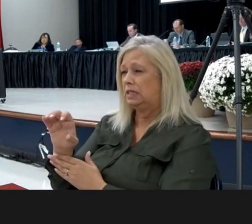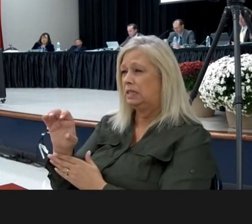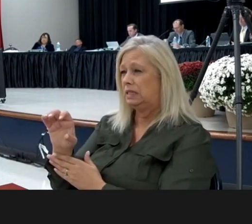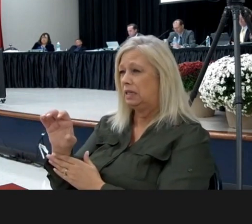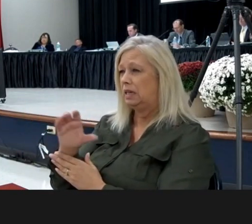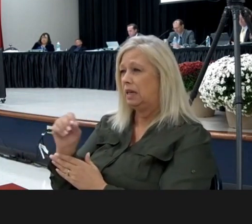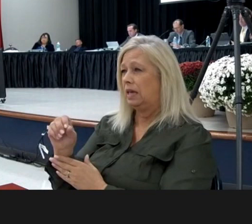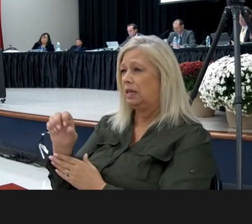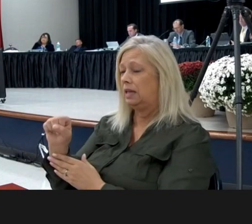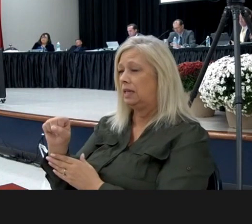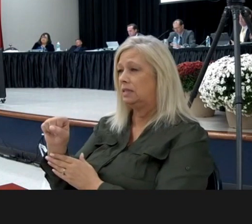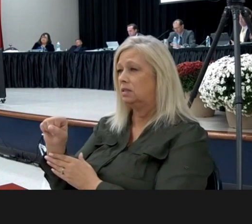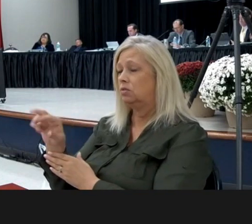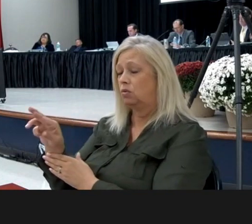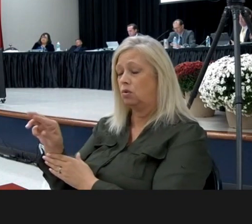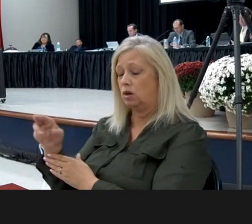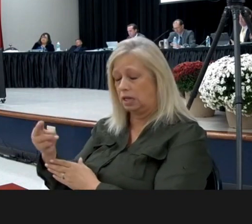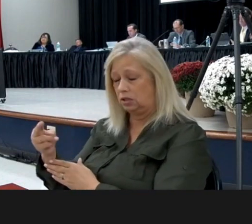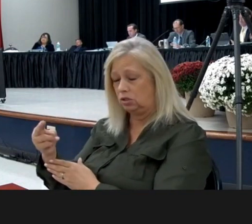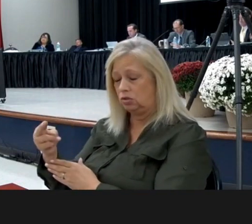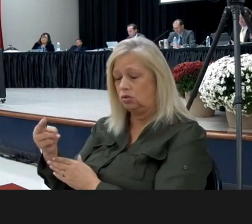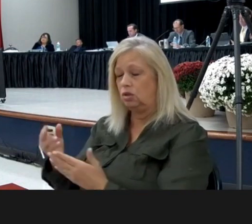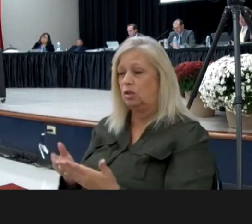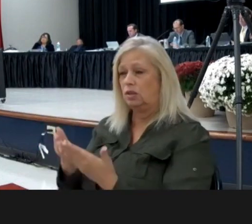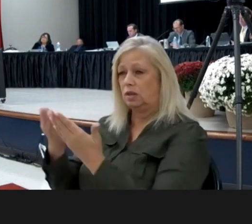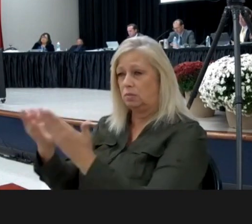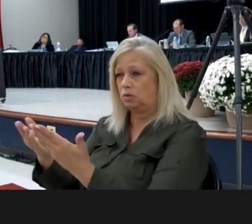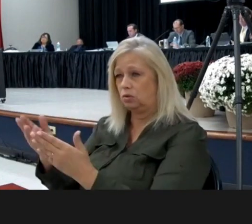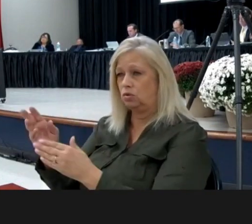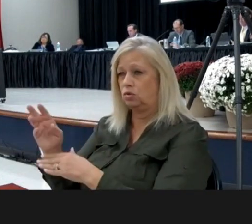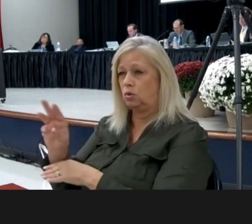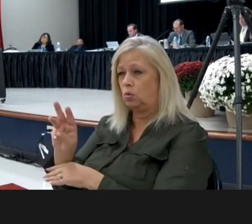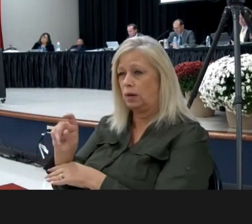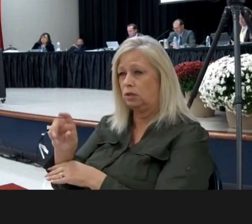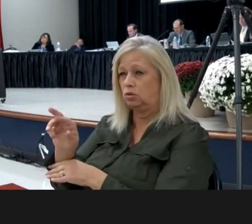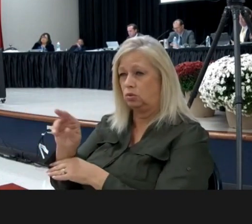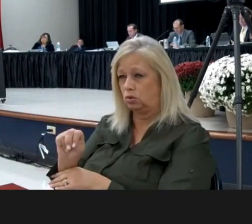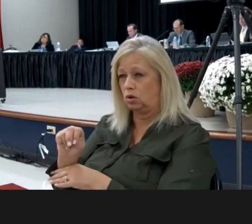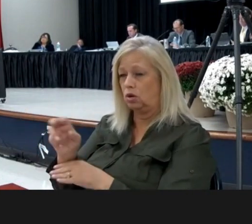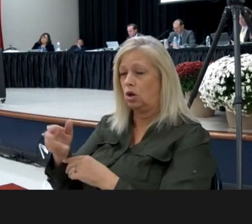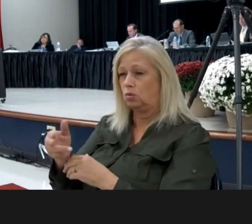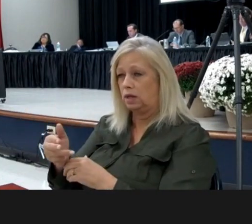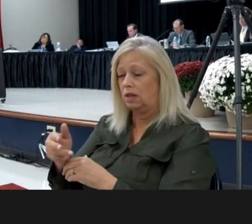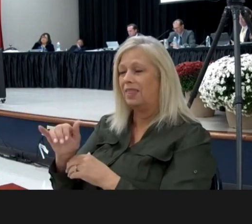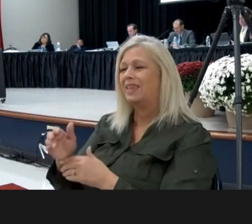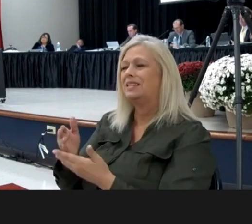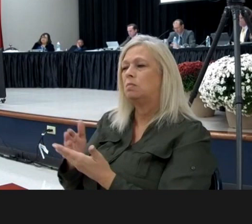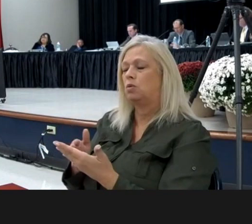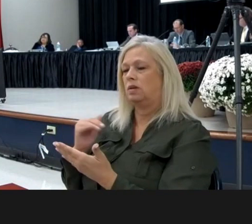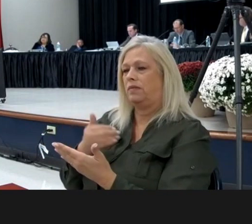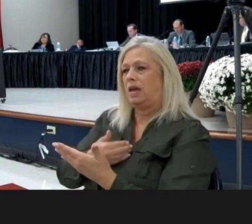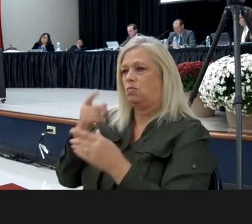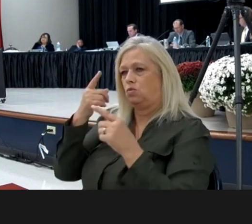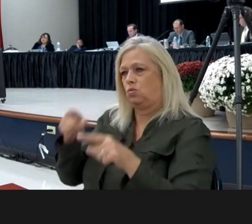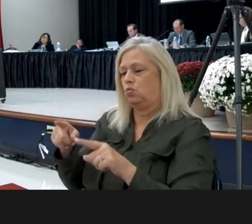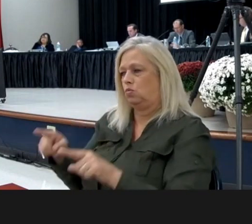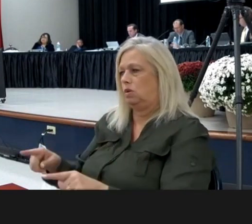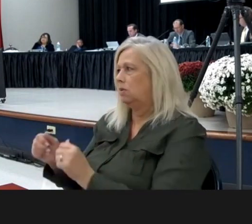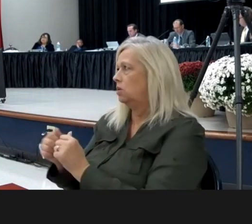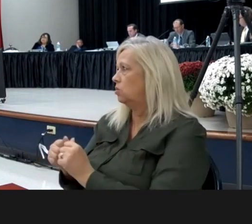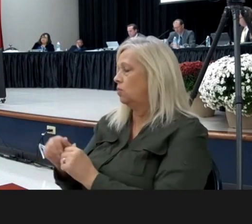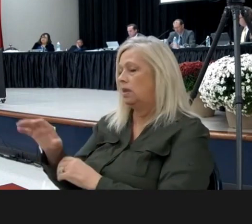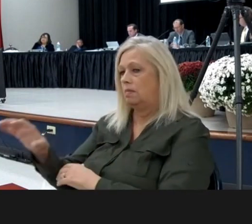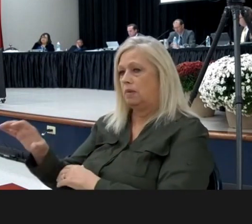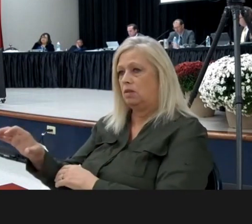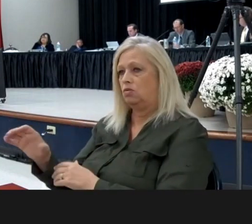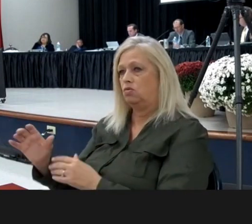then SRH that proposed Western Hotel. So that project is part of our agreements with Baylor. It's a joint decision between